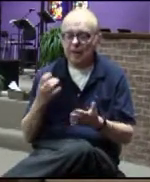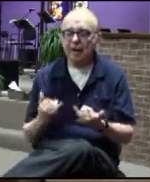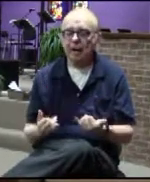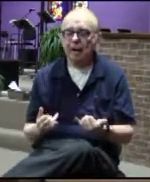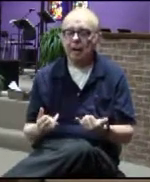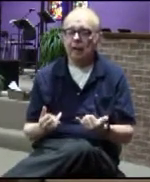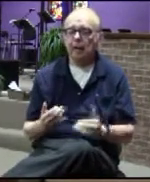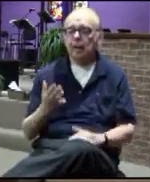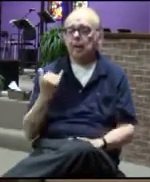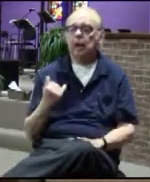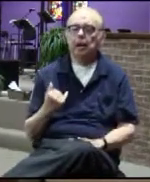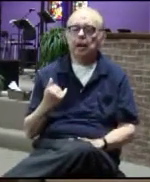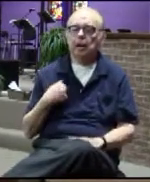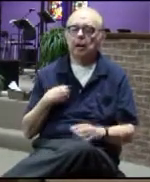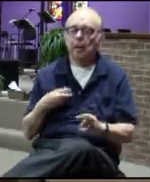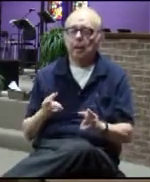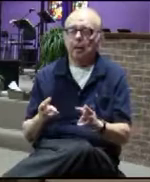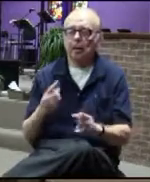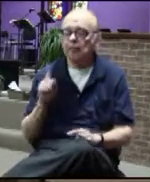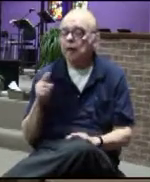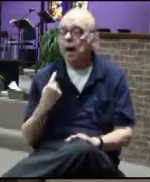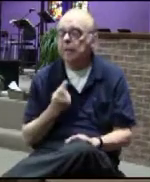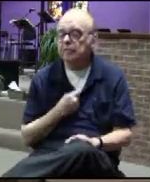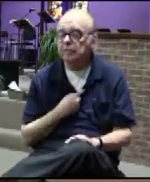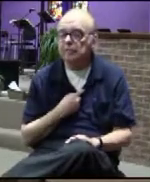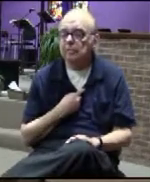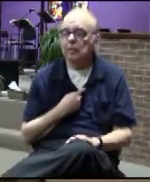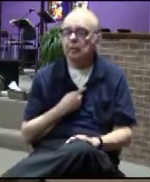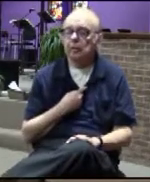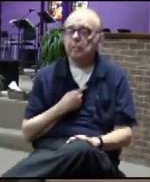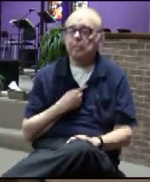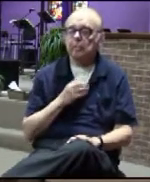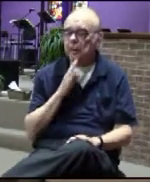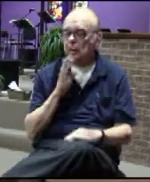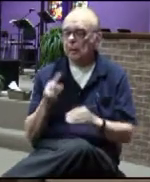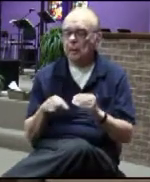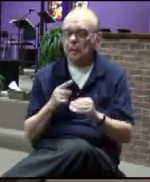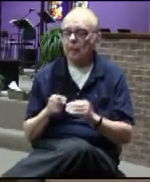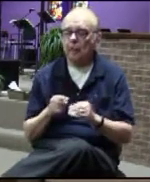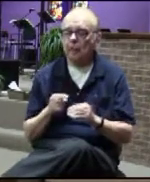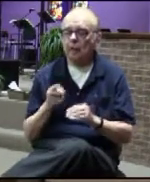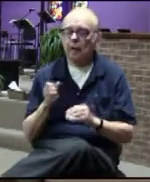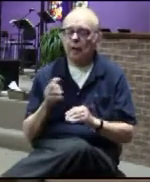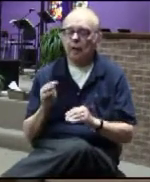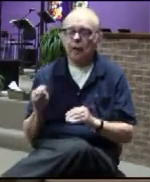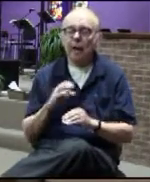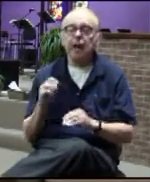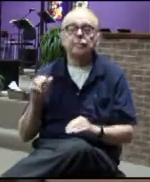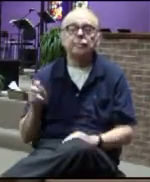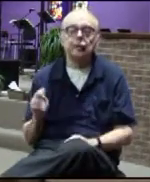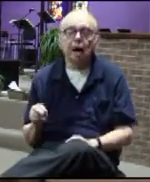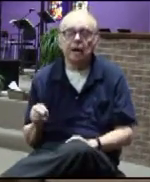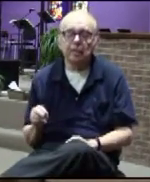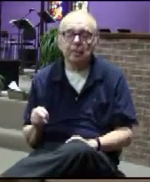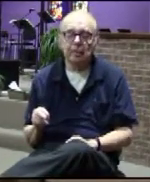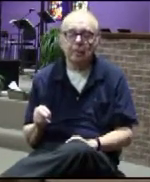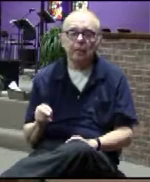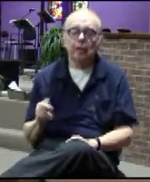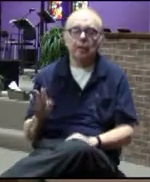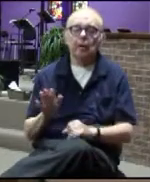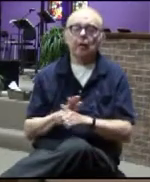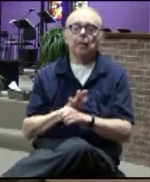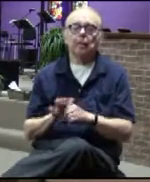because this is the way for us talking about him and John to